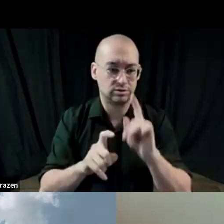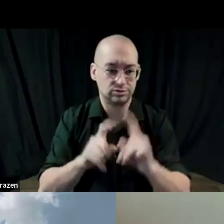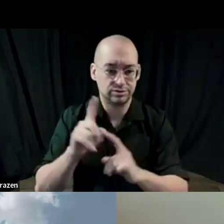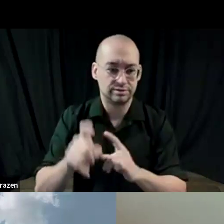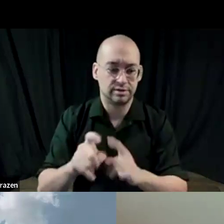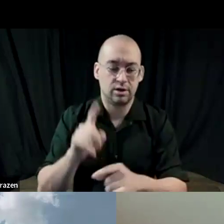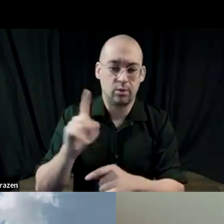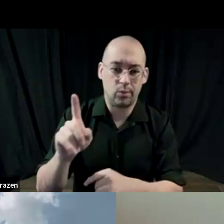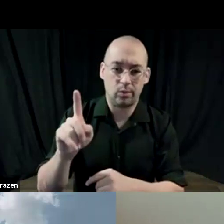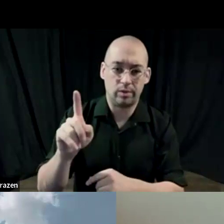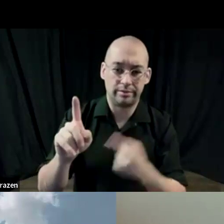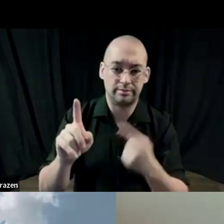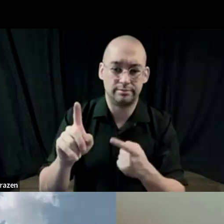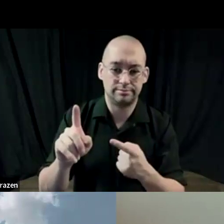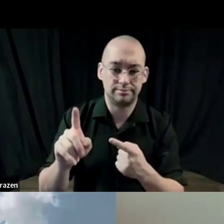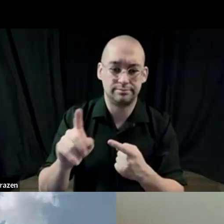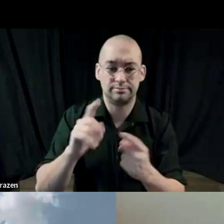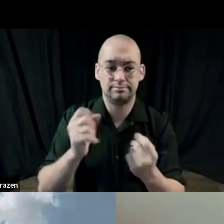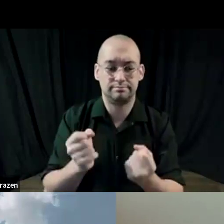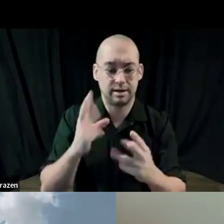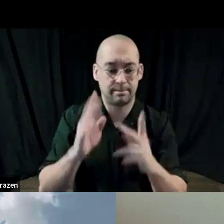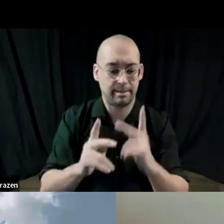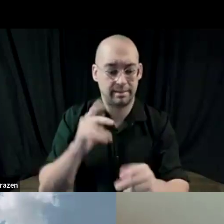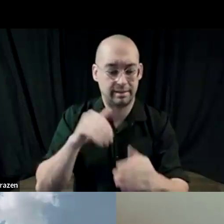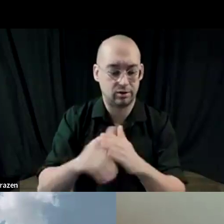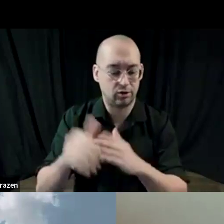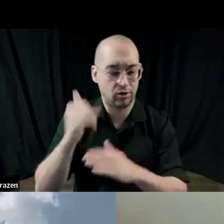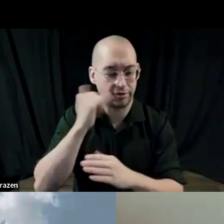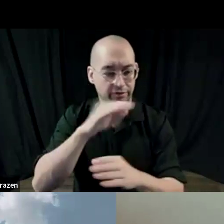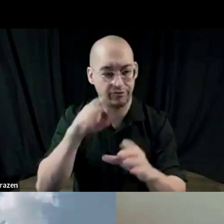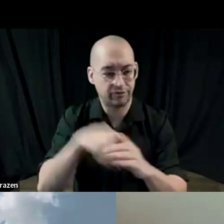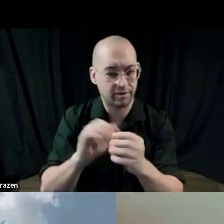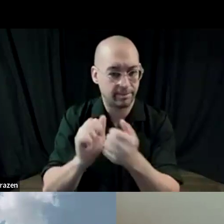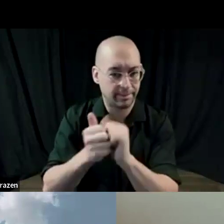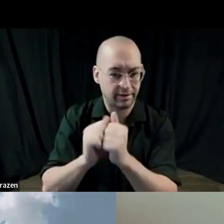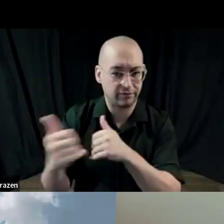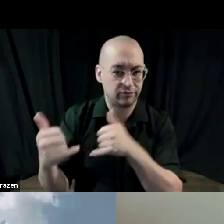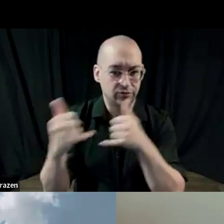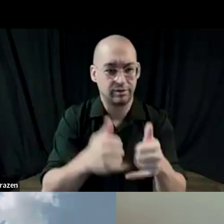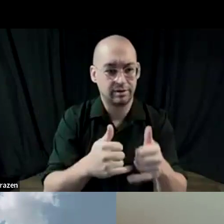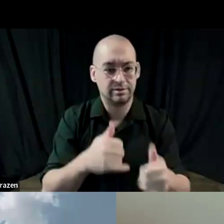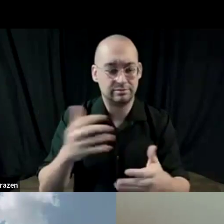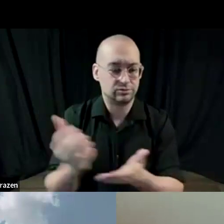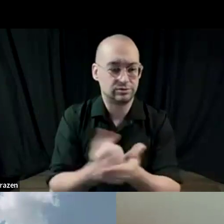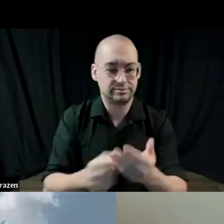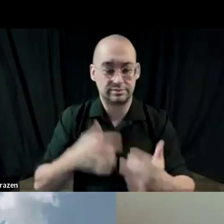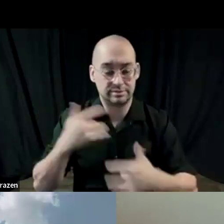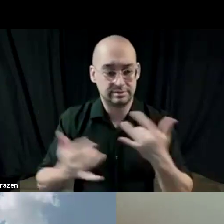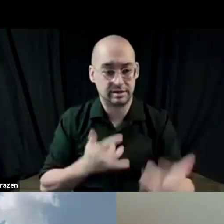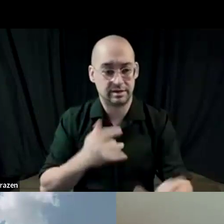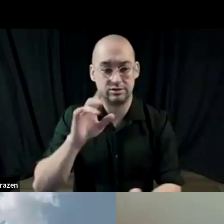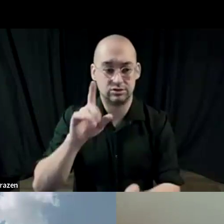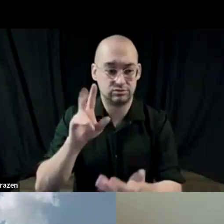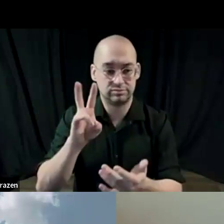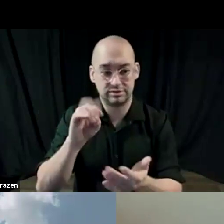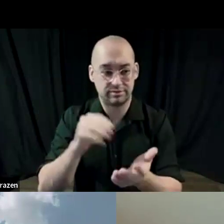is, like many folks on the call who may be involved in a competitive grant that was received, we're thrilled. $120+ million, which is